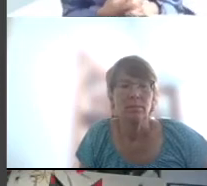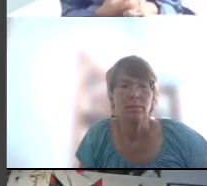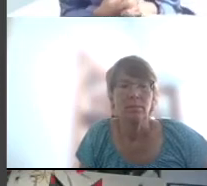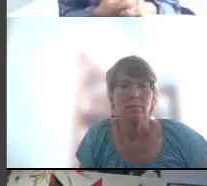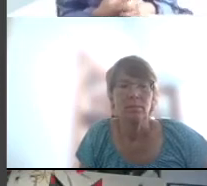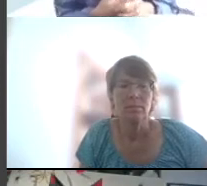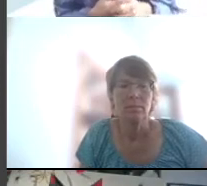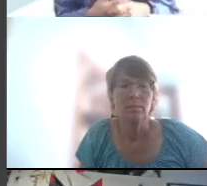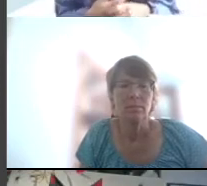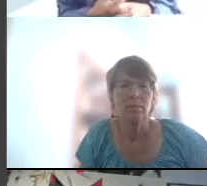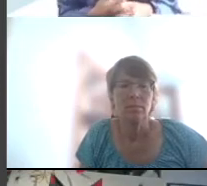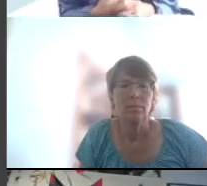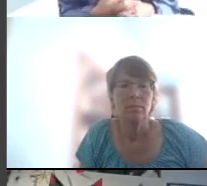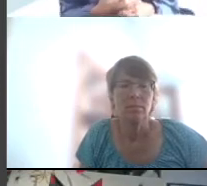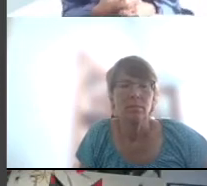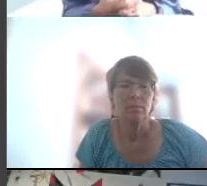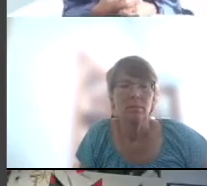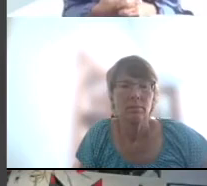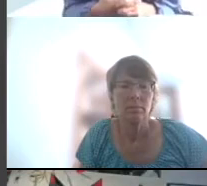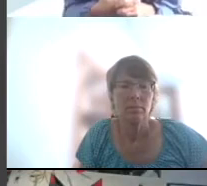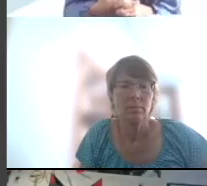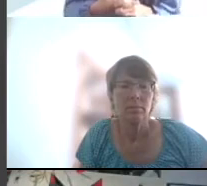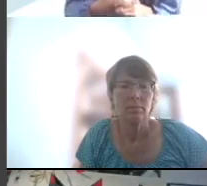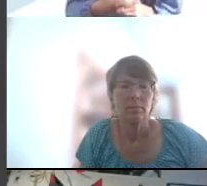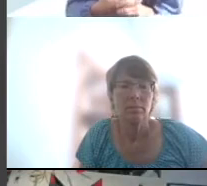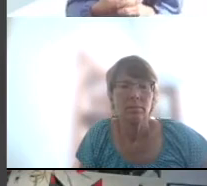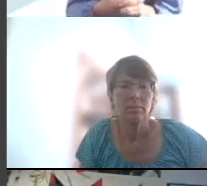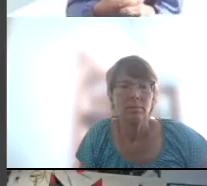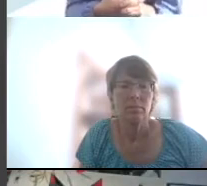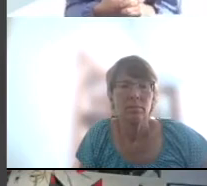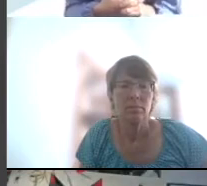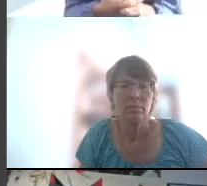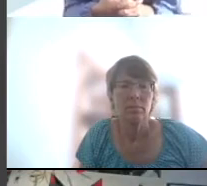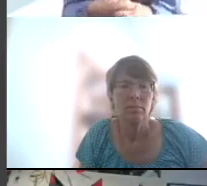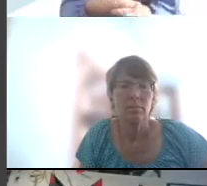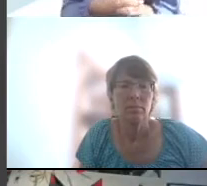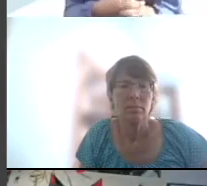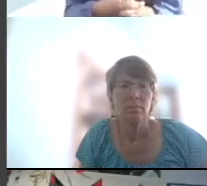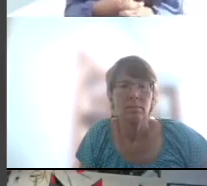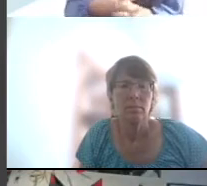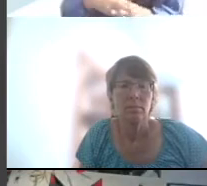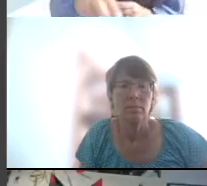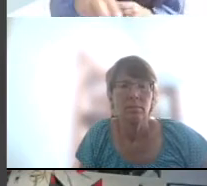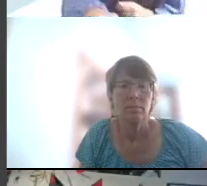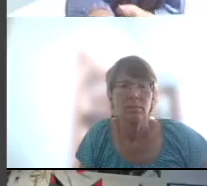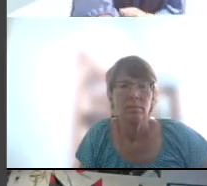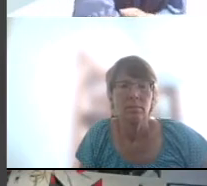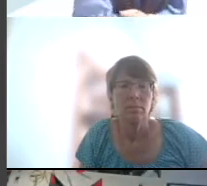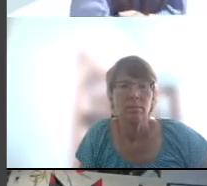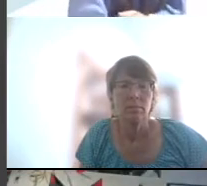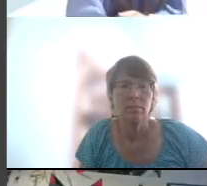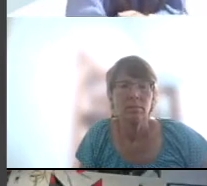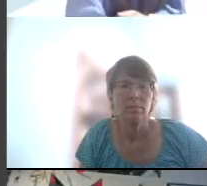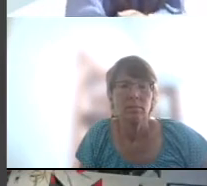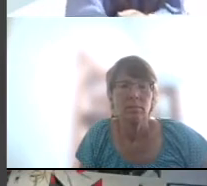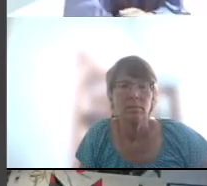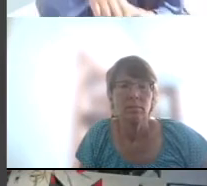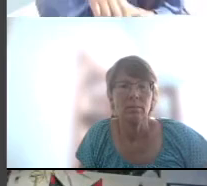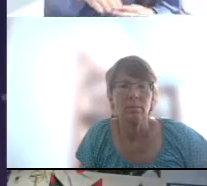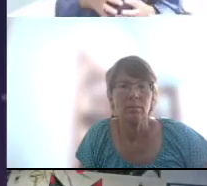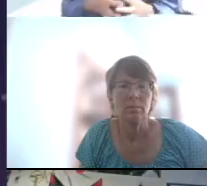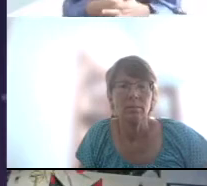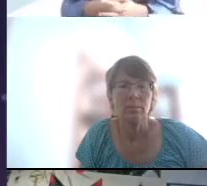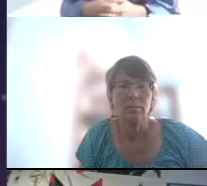Today, Tekaronto, which is a Mohawk word meaning the place in the water where the trees are standing, is home to First